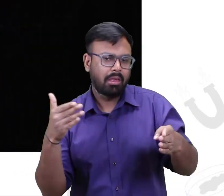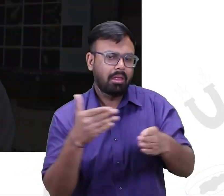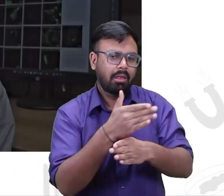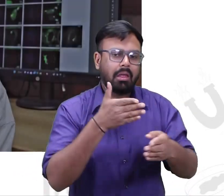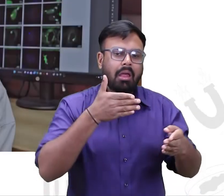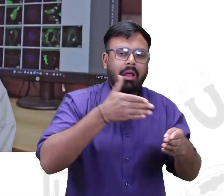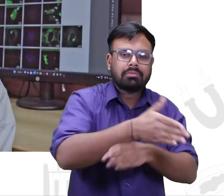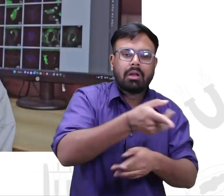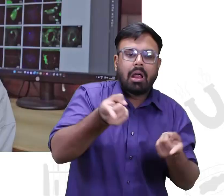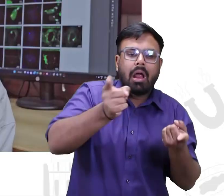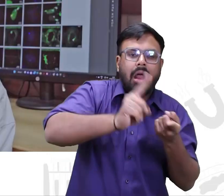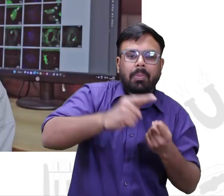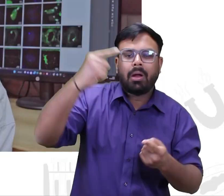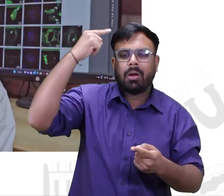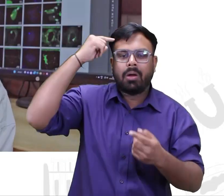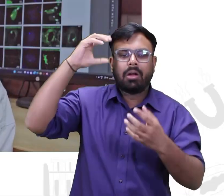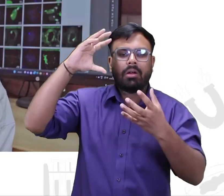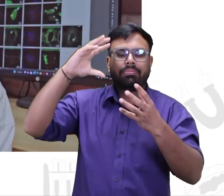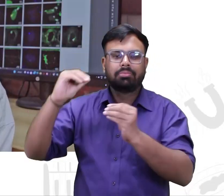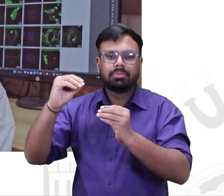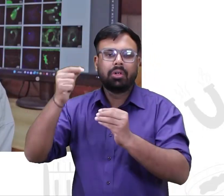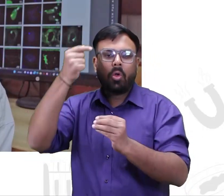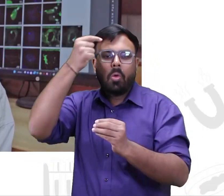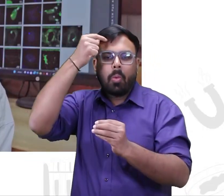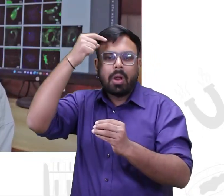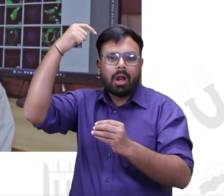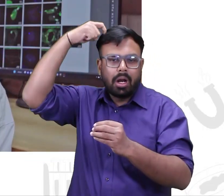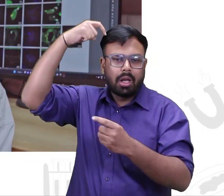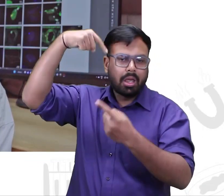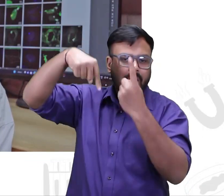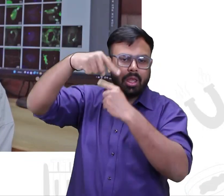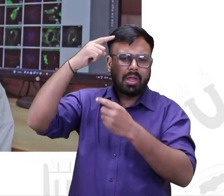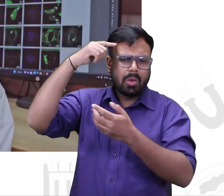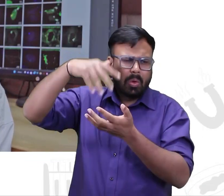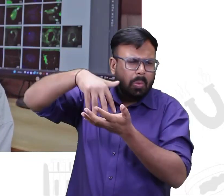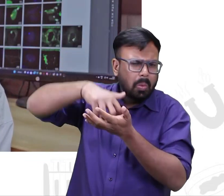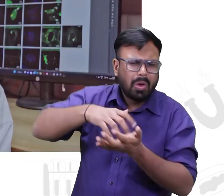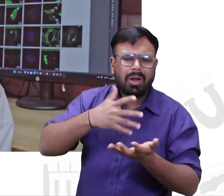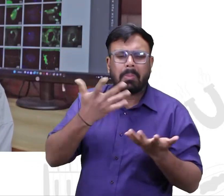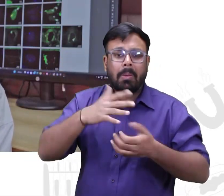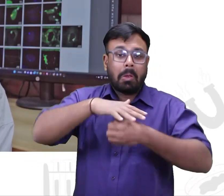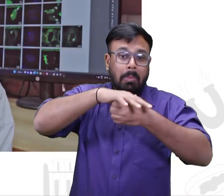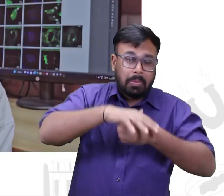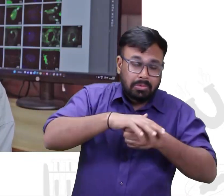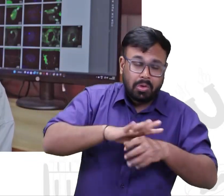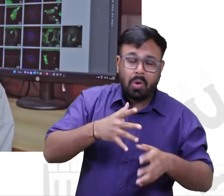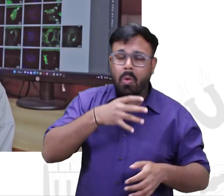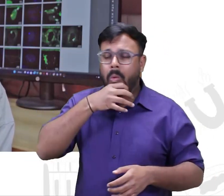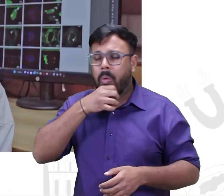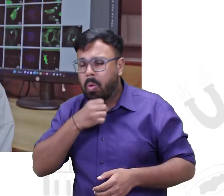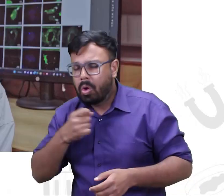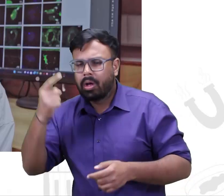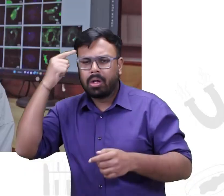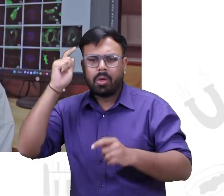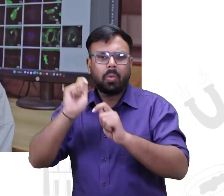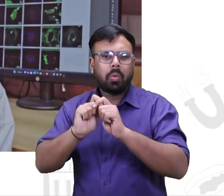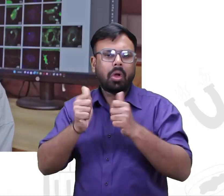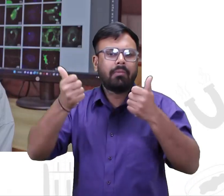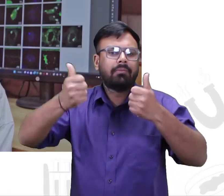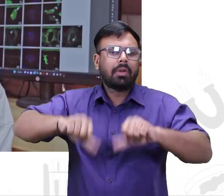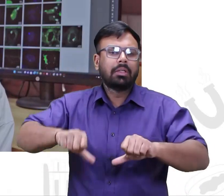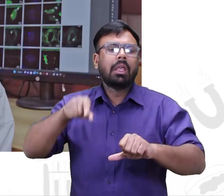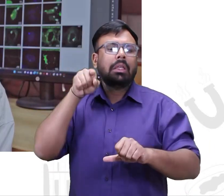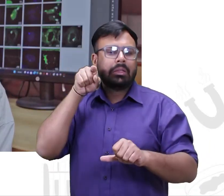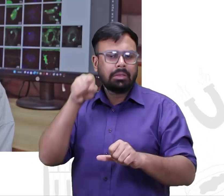disease. So this nuclear lamina injury makes the neuron susceptible for various kind of stresses. During aging,